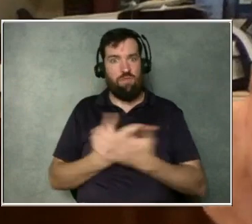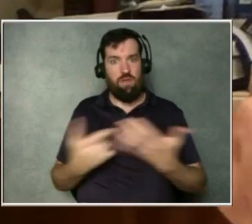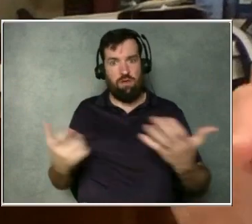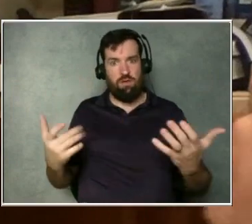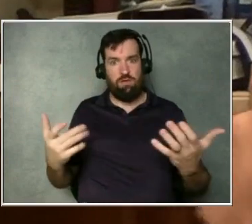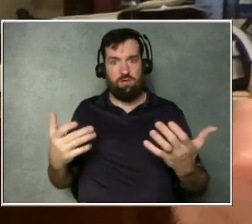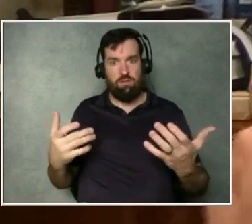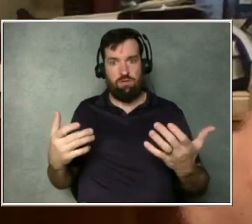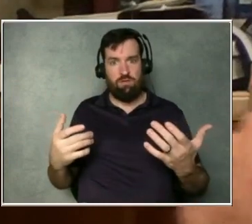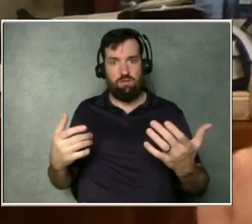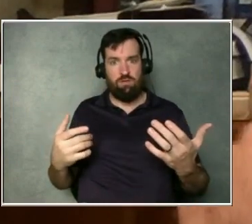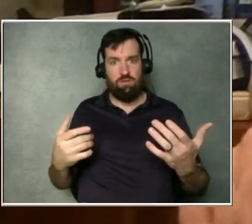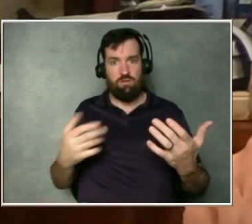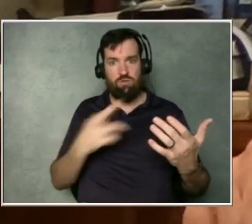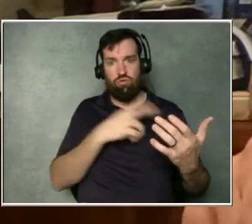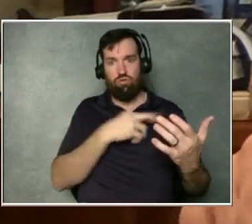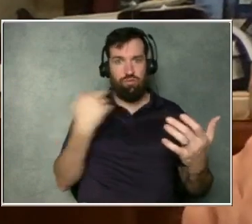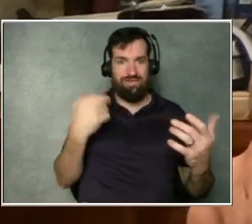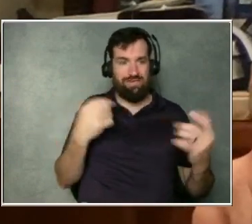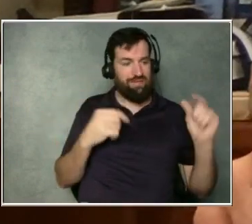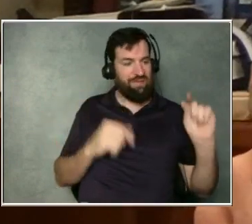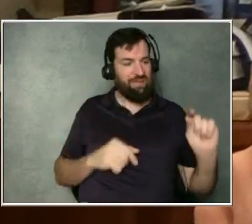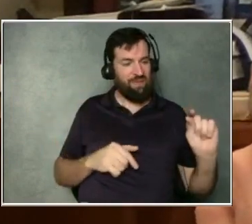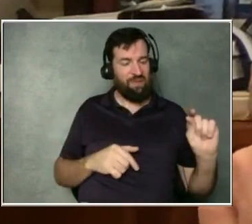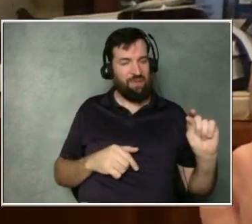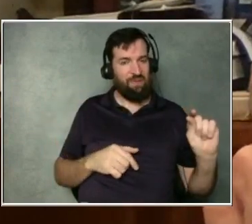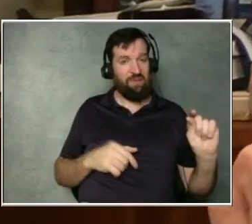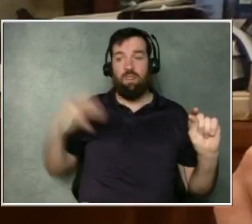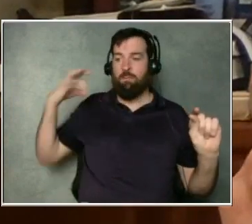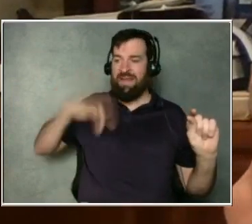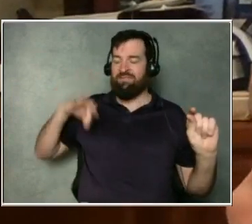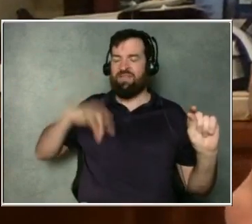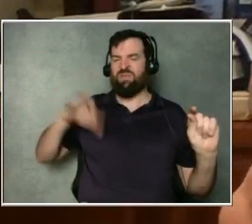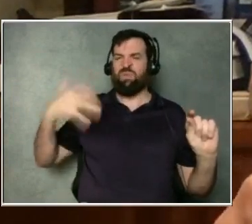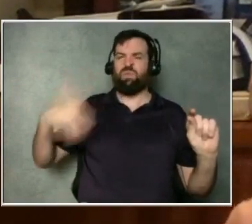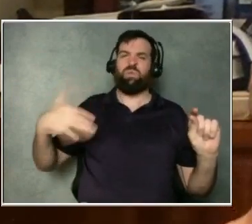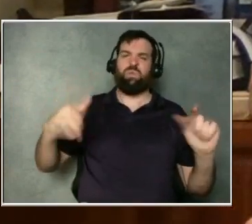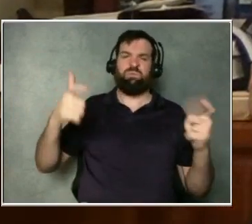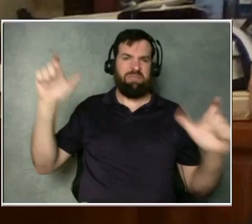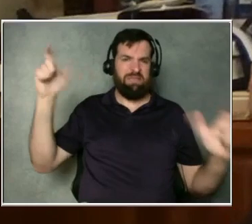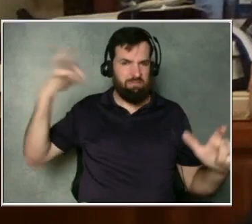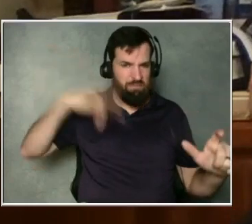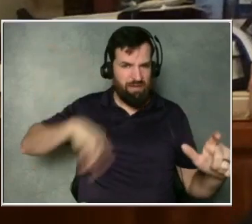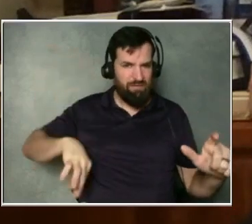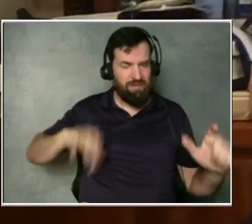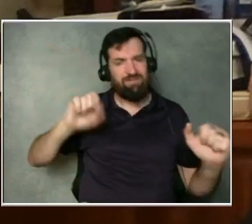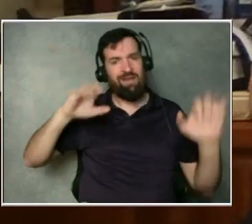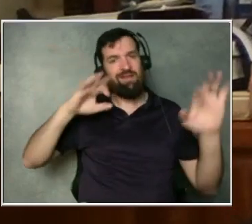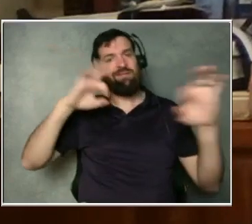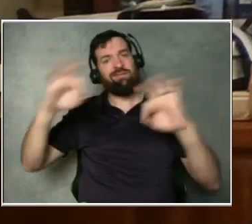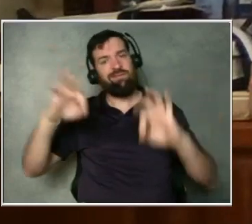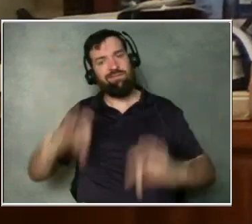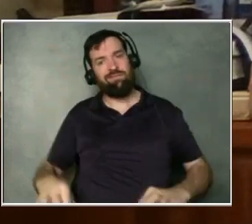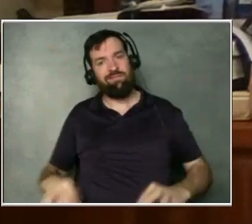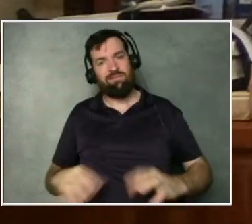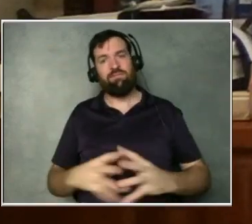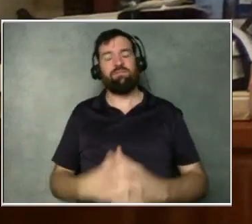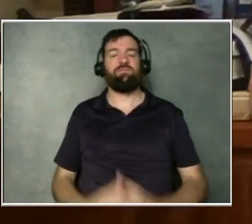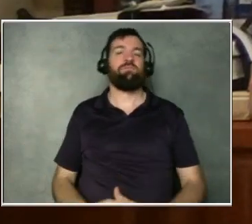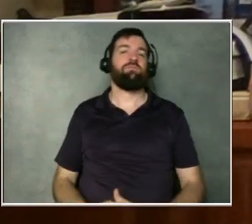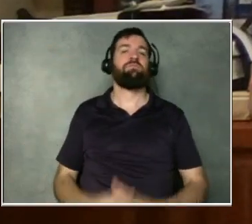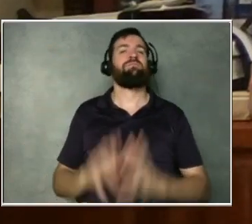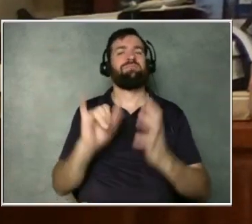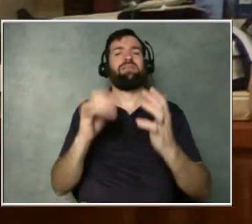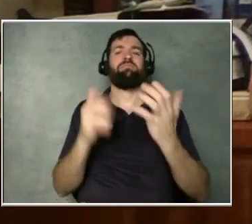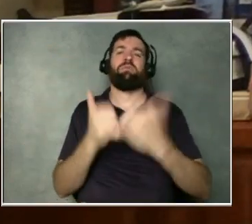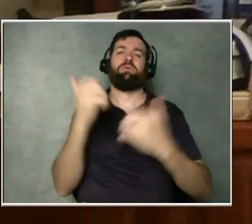those risks are down here. And the benefits are way above where I can indicate on the screen. And that's the important